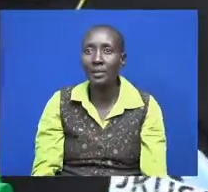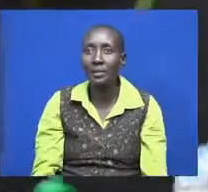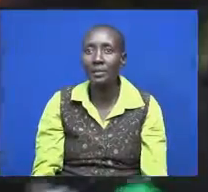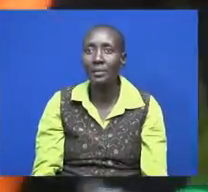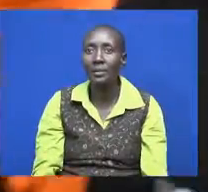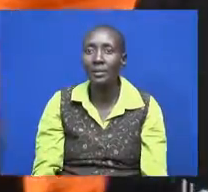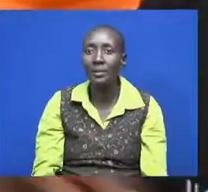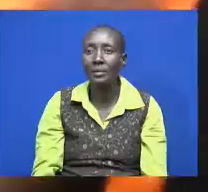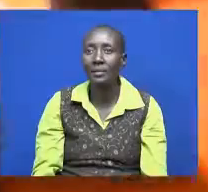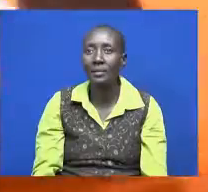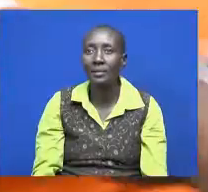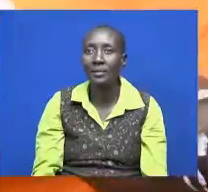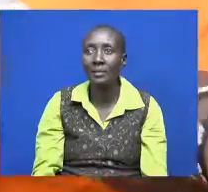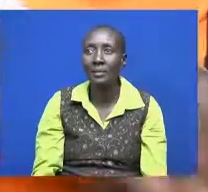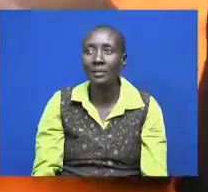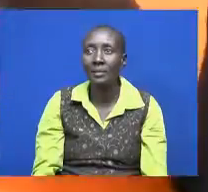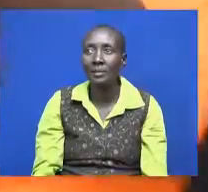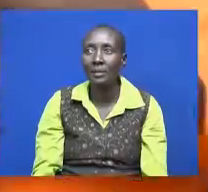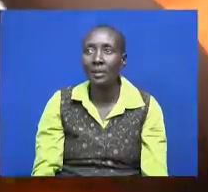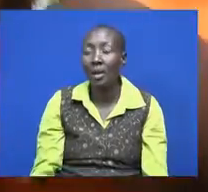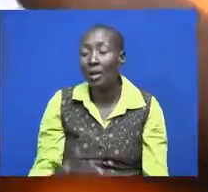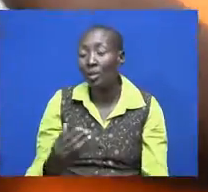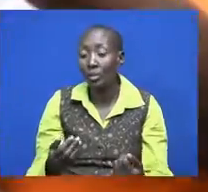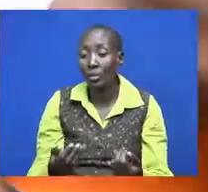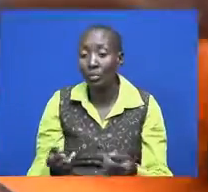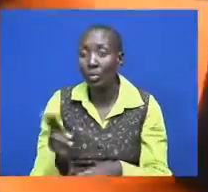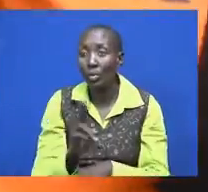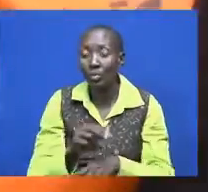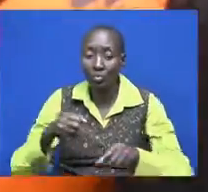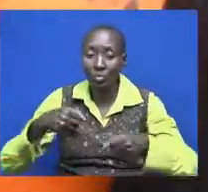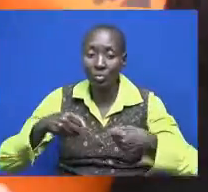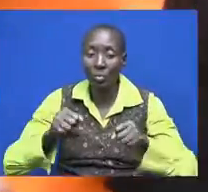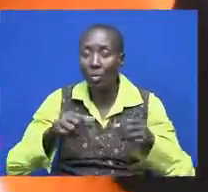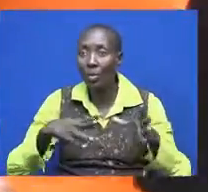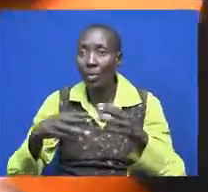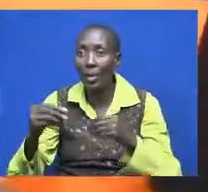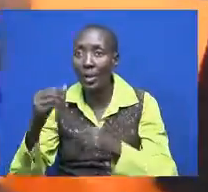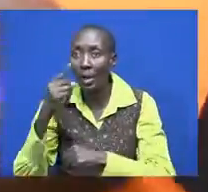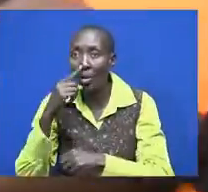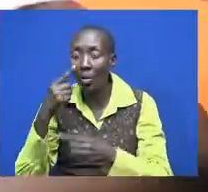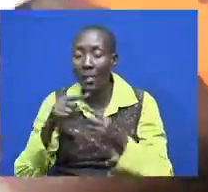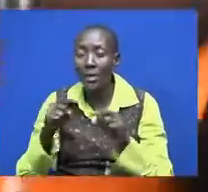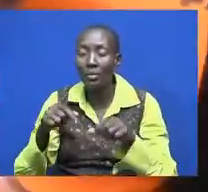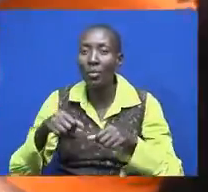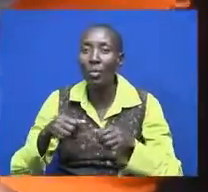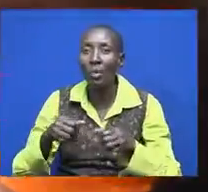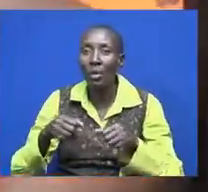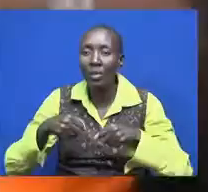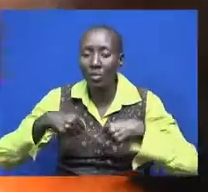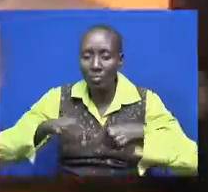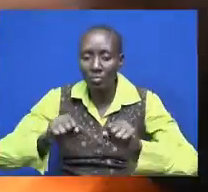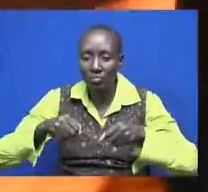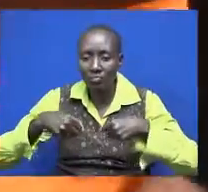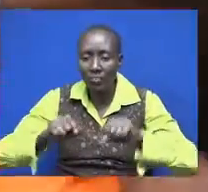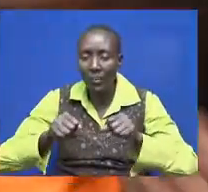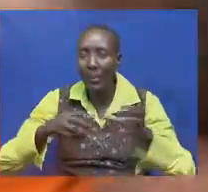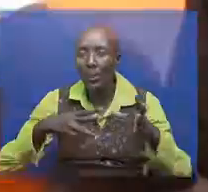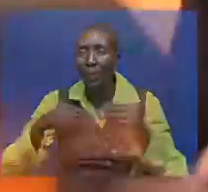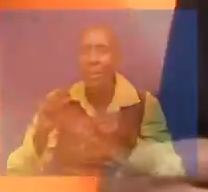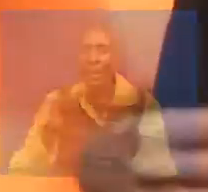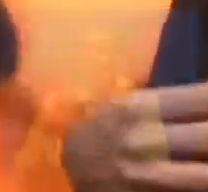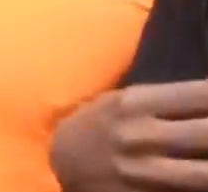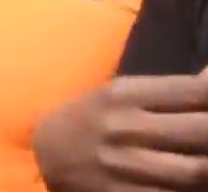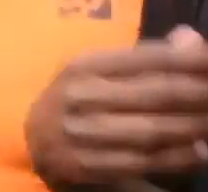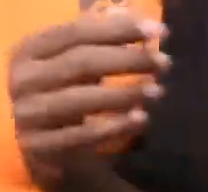Kunaanza mtu apande pikipiki atanaenda kwake pikipiki na mpitisa anapeleka paka kwa highway anaenda kwa highway na stabio na nyanganywa kila